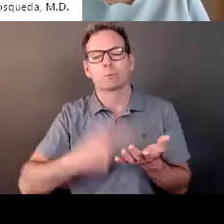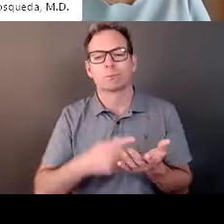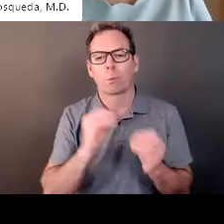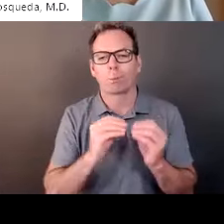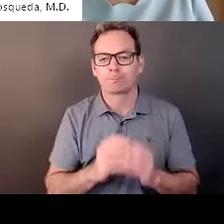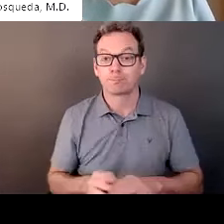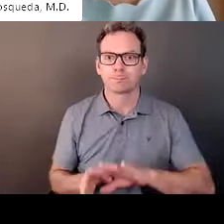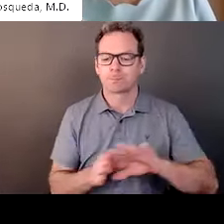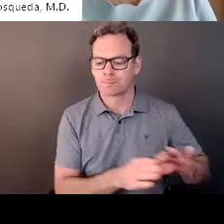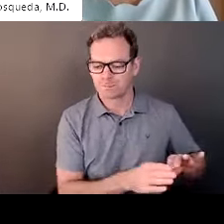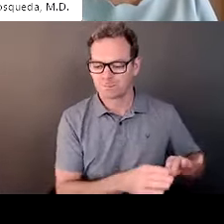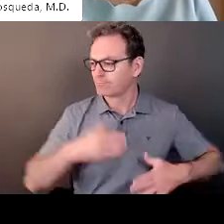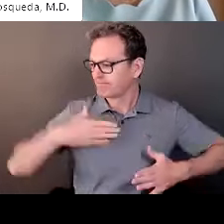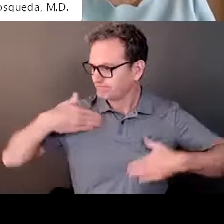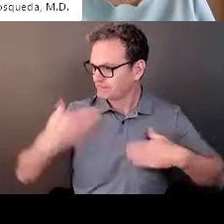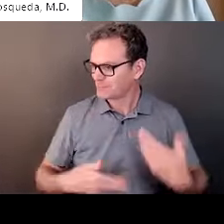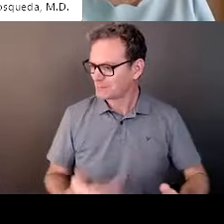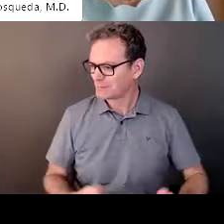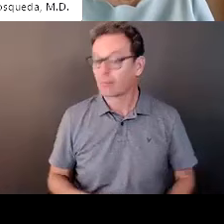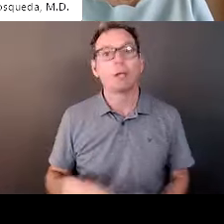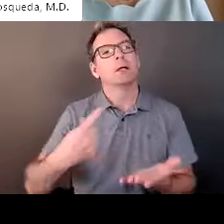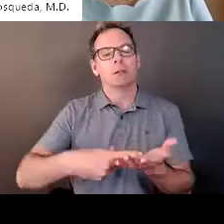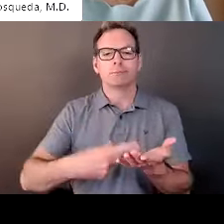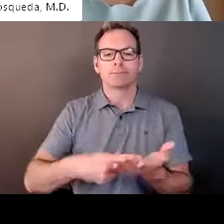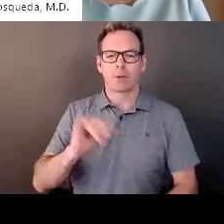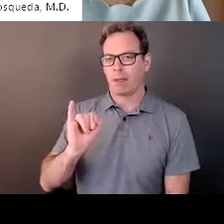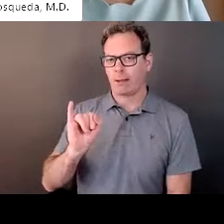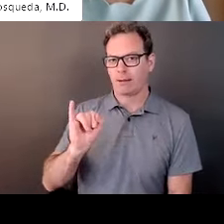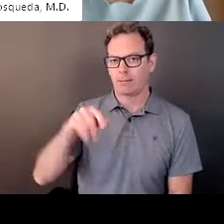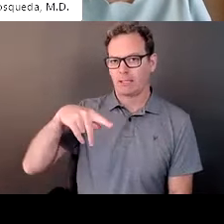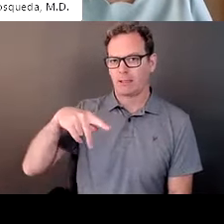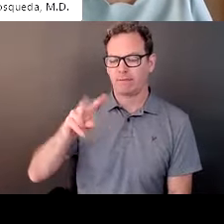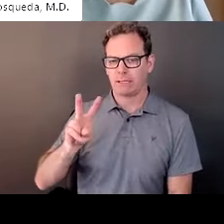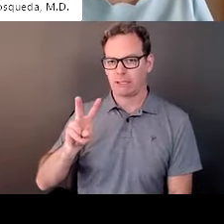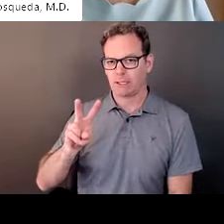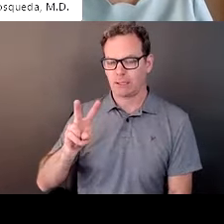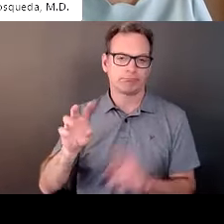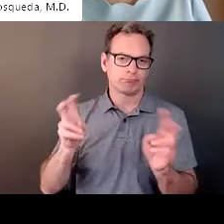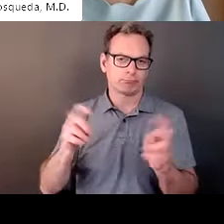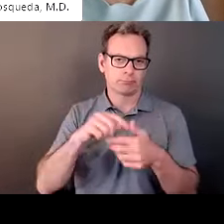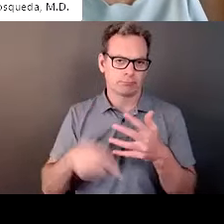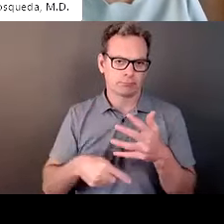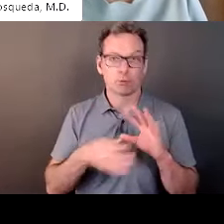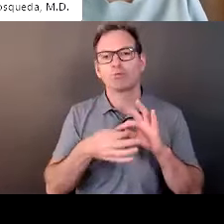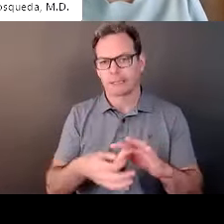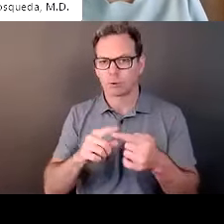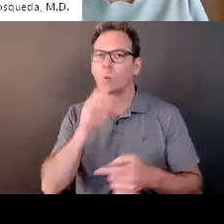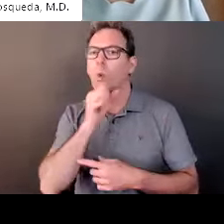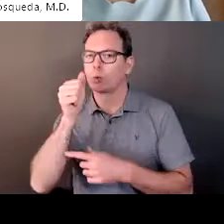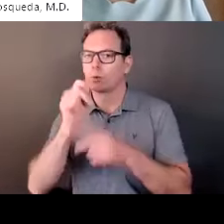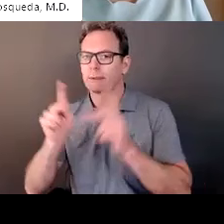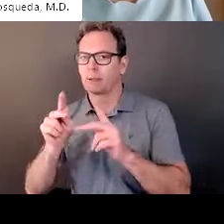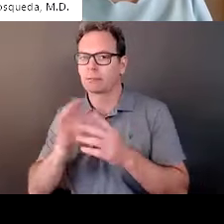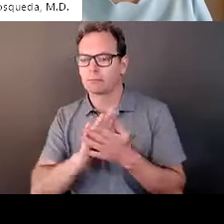now about some IPV issues in the context of aging.